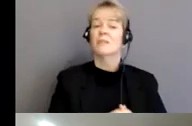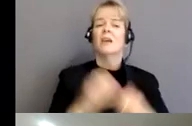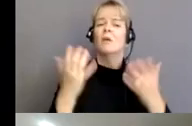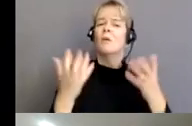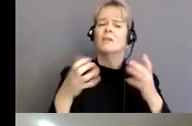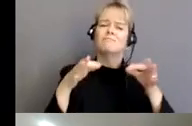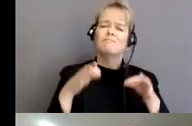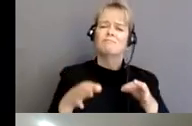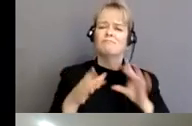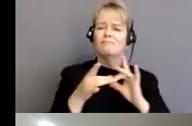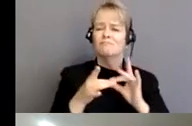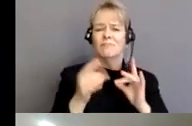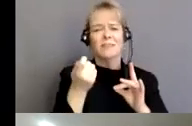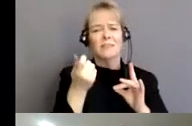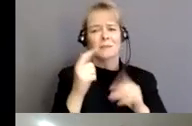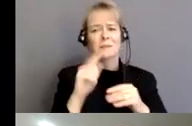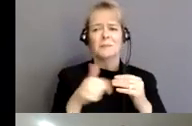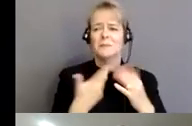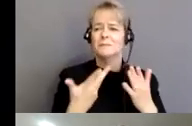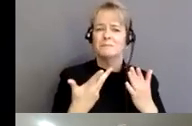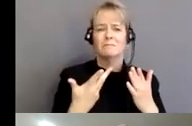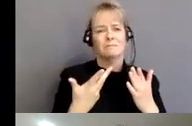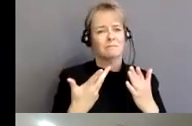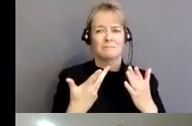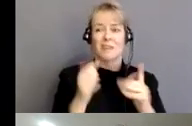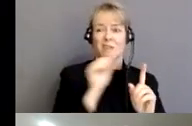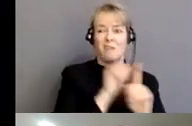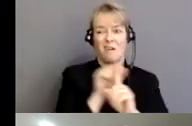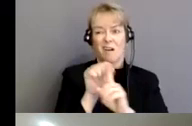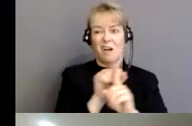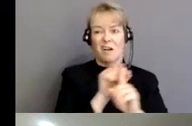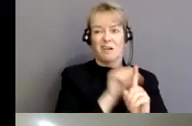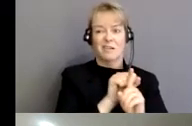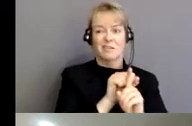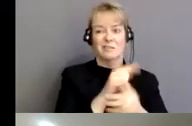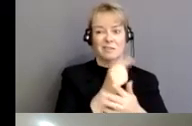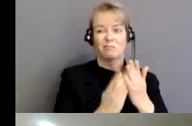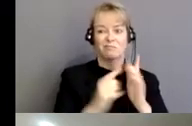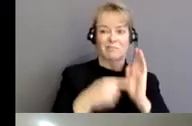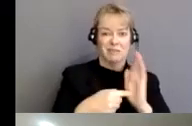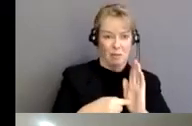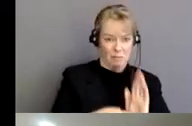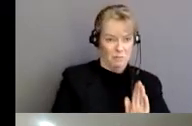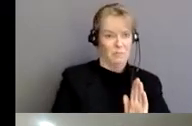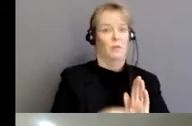about some of the frauds that are happening and what are some of the things you can do